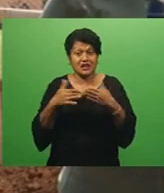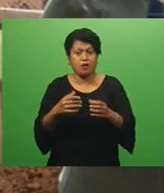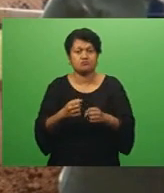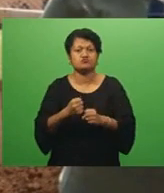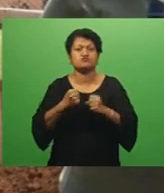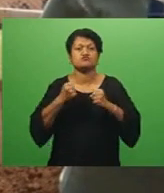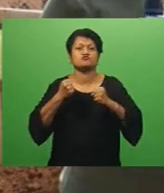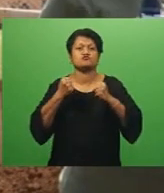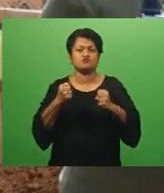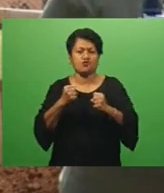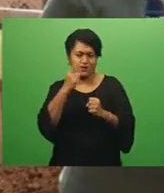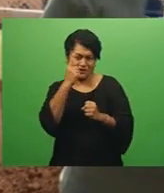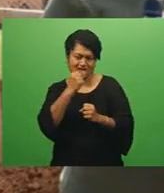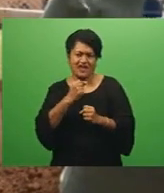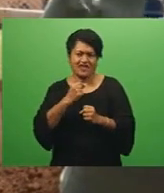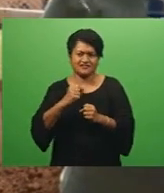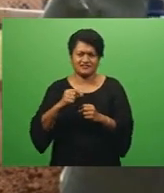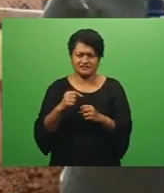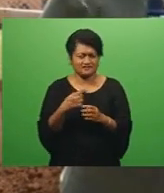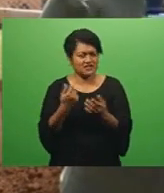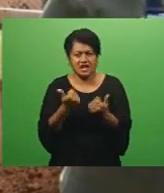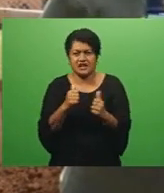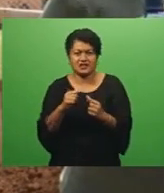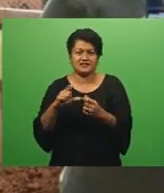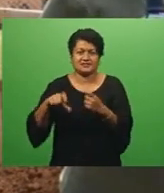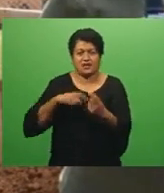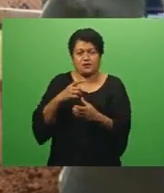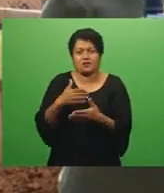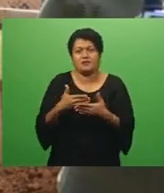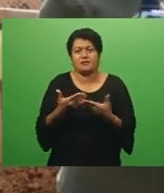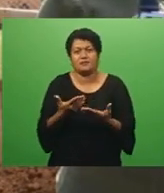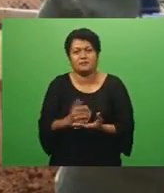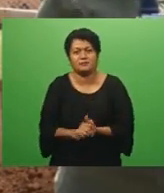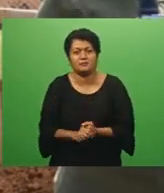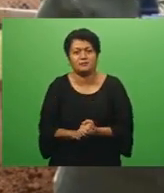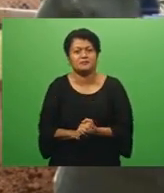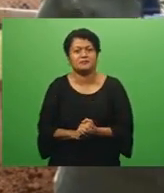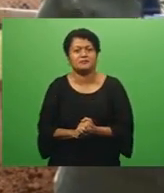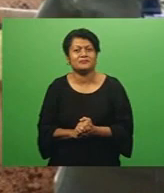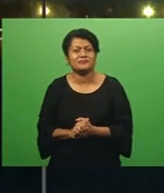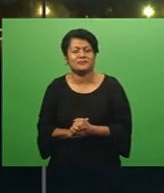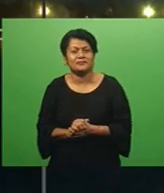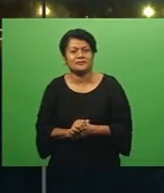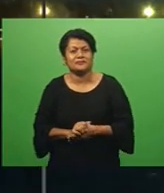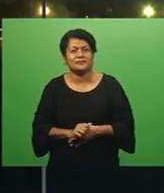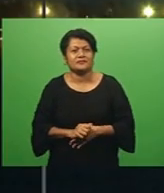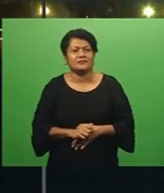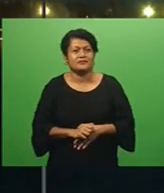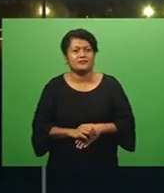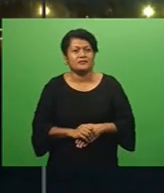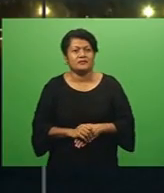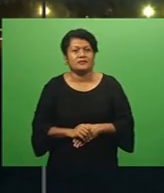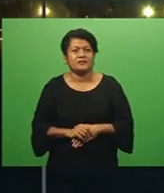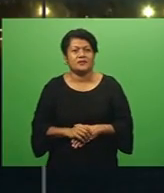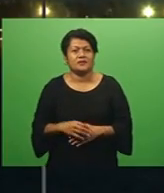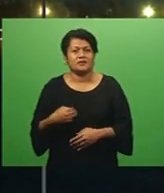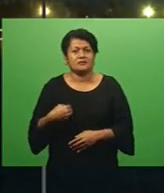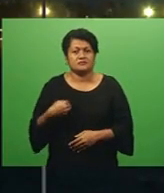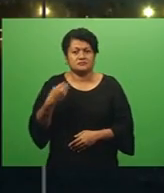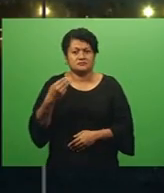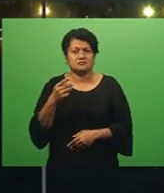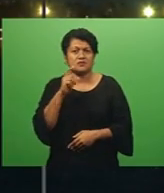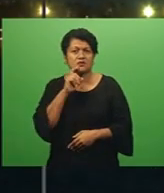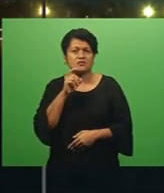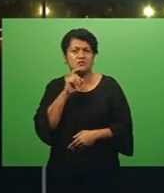to be completed within 6 to 10 weeks. Eleanor Turangaibiu, FBC News. The Ministry of Waterways has